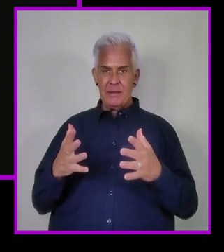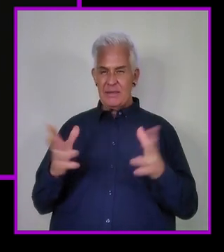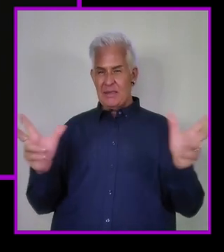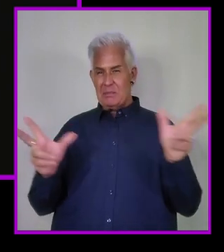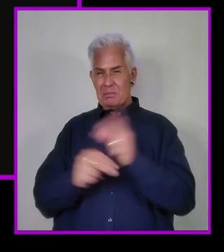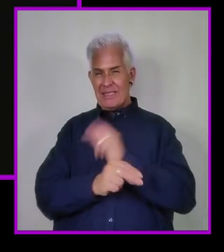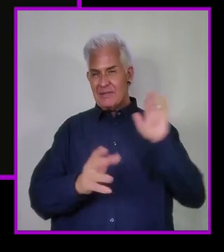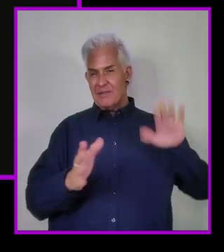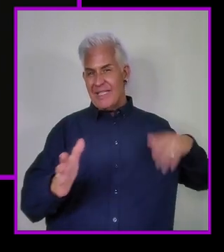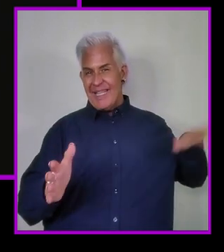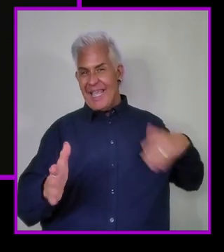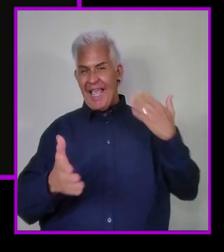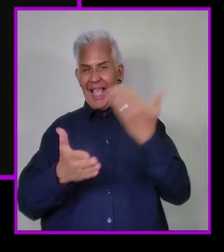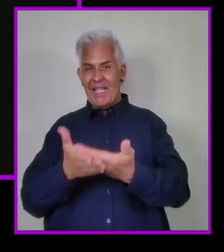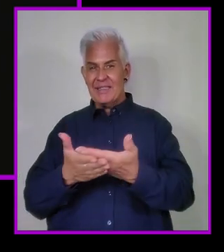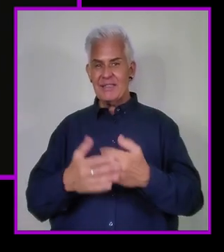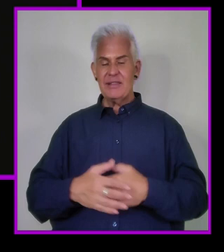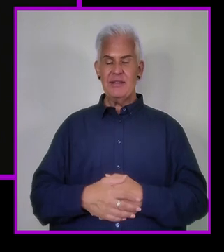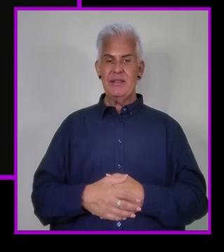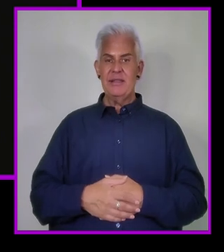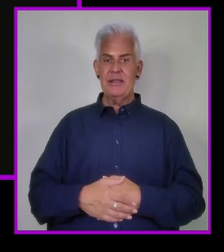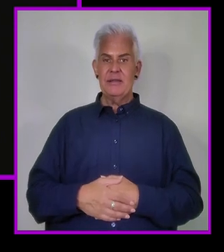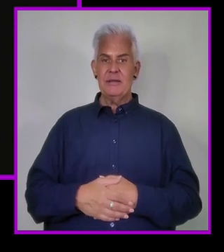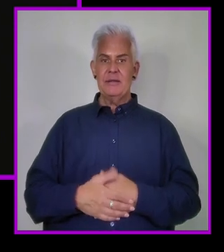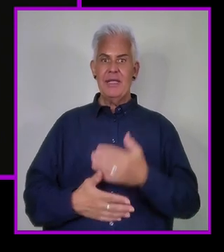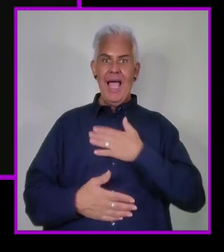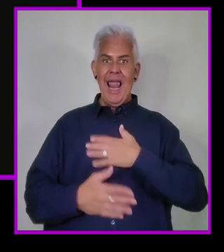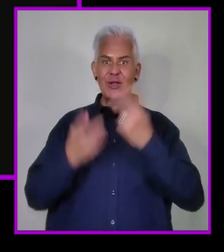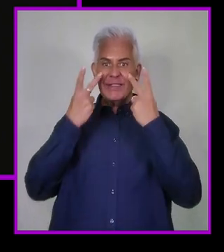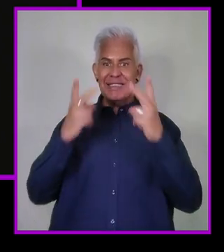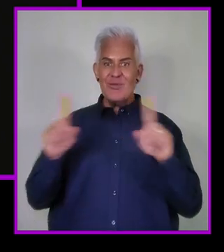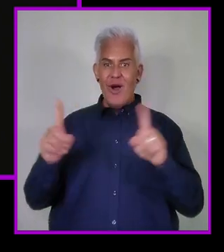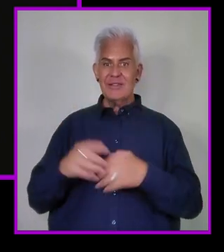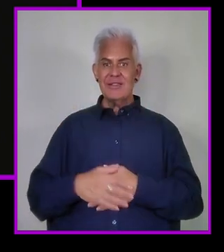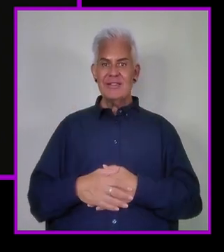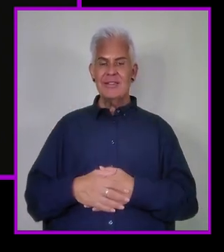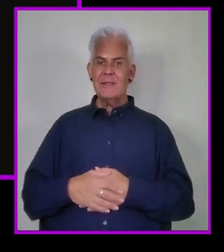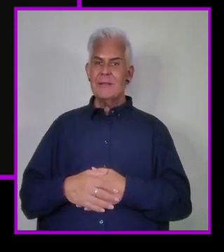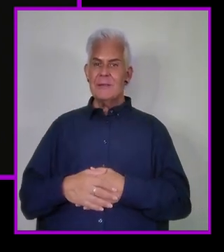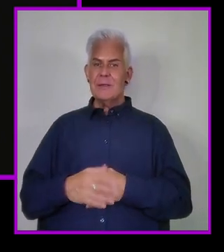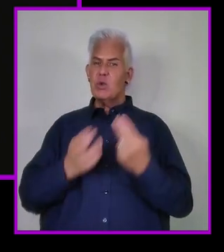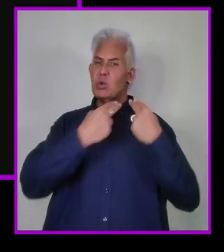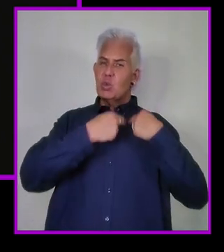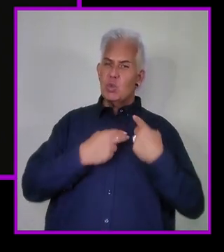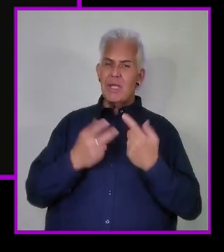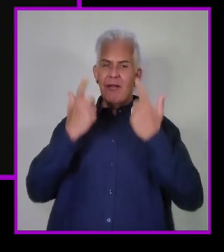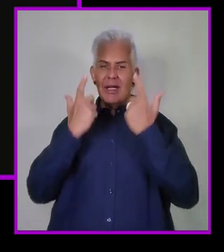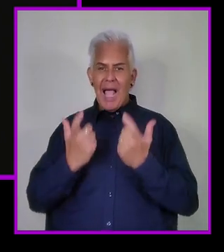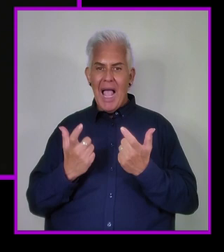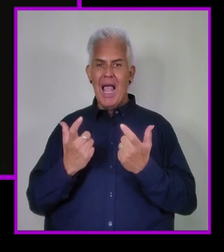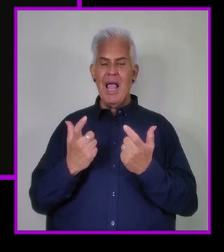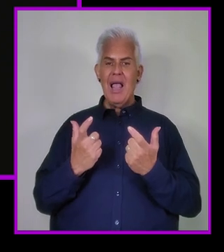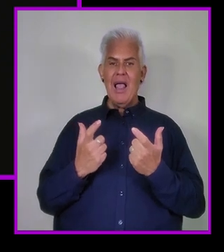for years. And so I'd like to see a bit more of, you know, duty of care and work on